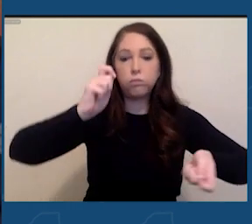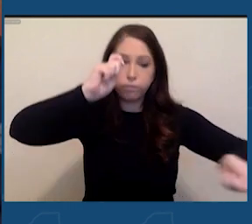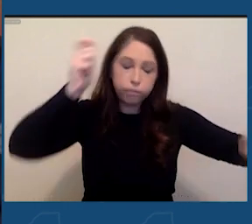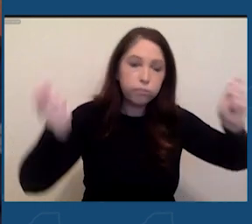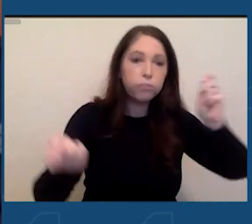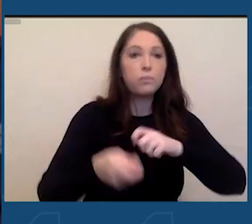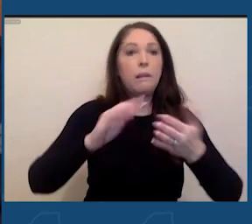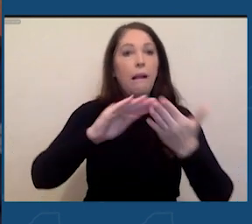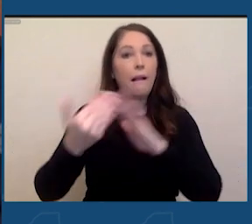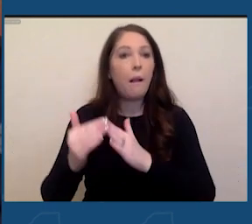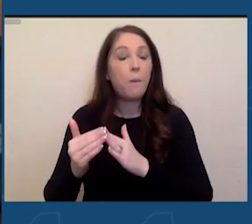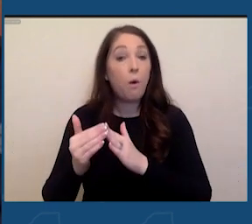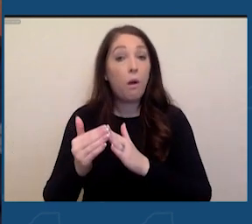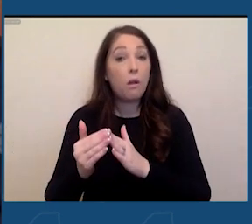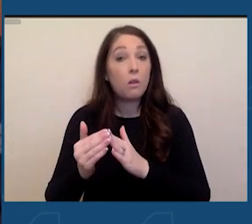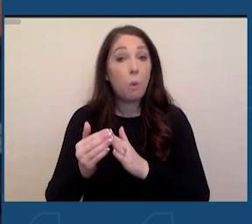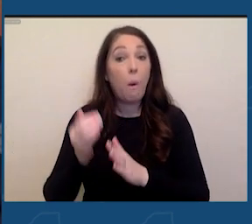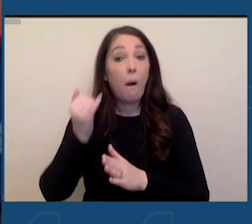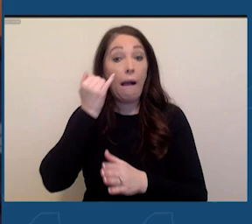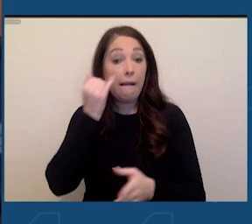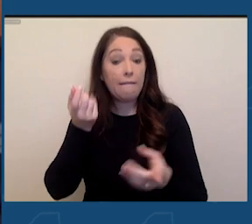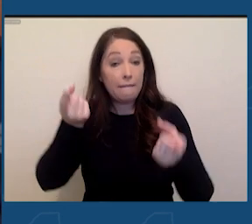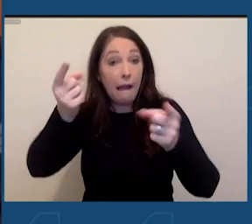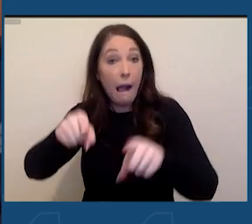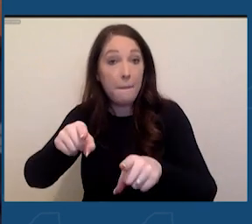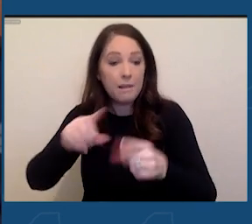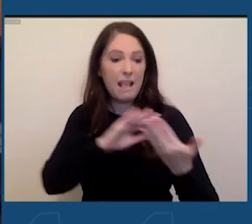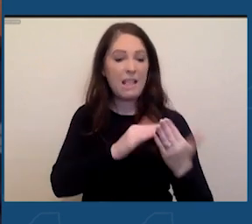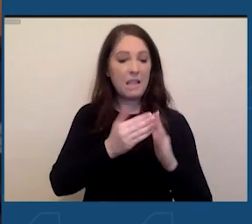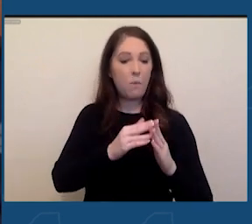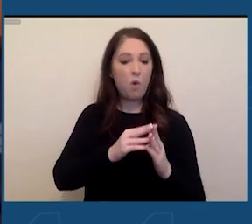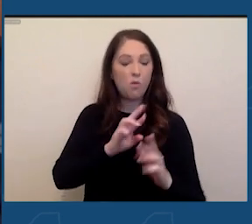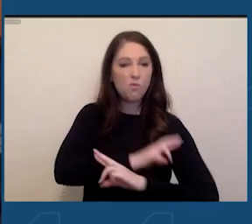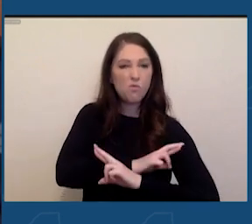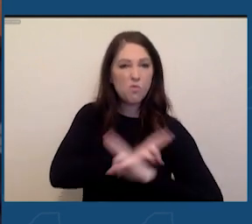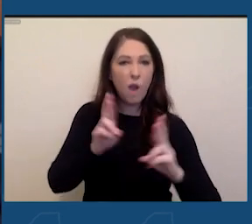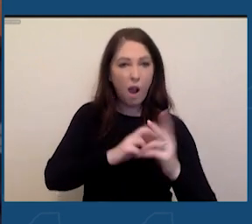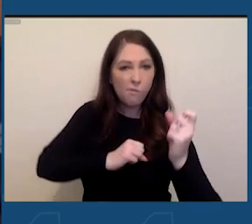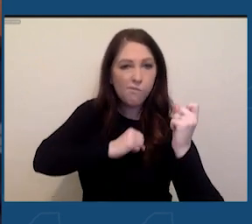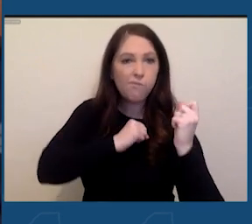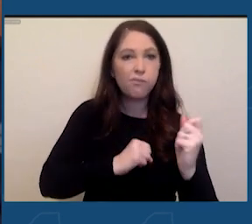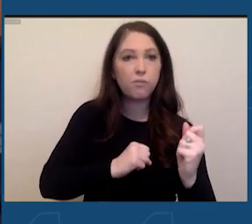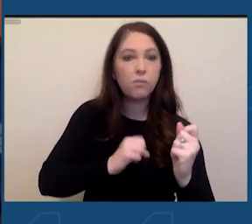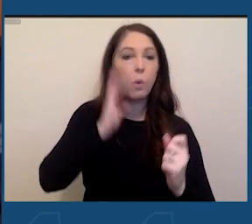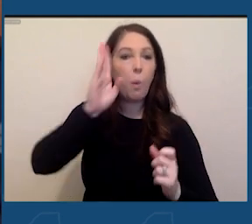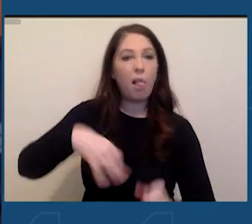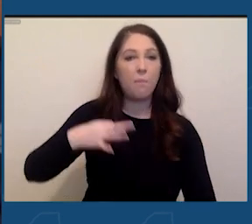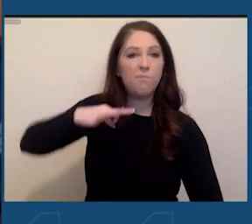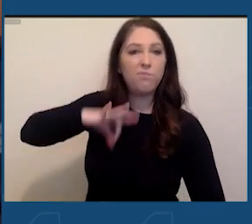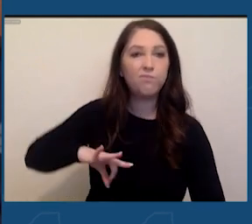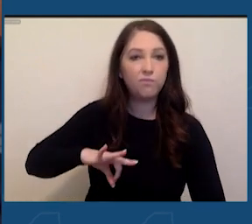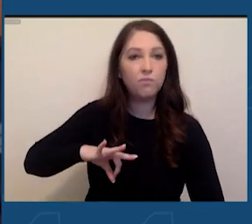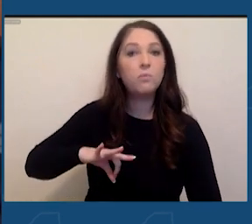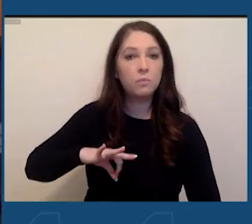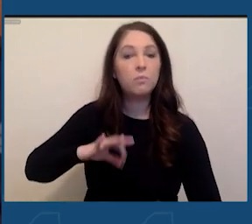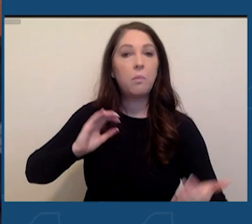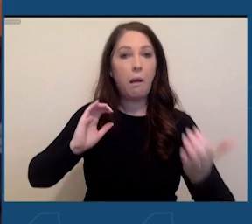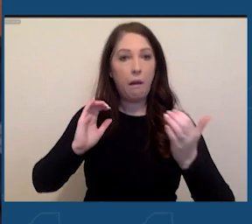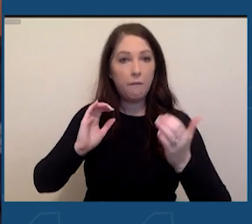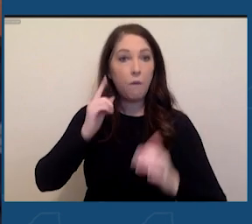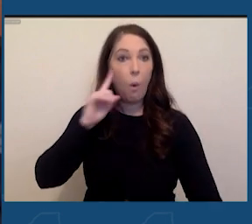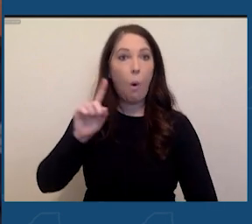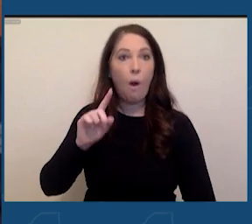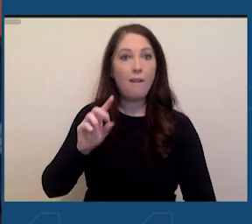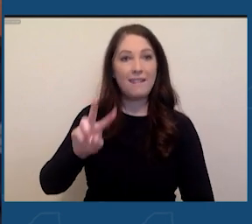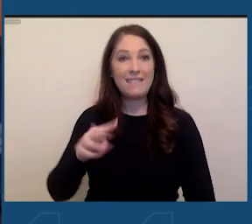neighborhood has already been strengthened in a way that it will benefit even more from the 2nd Avenue subway.